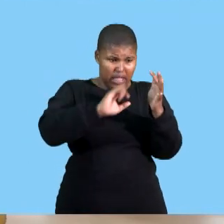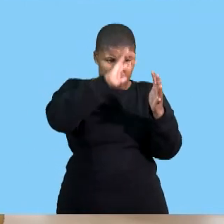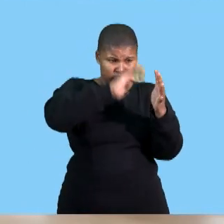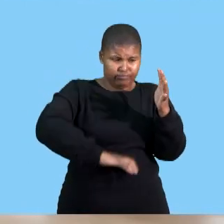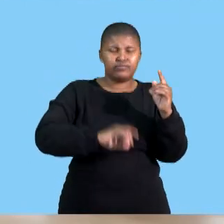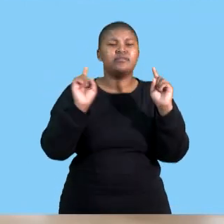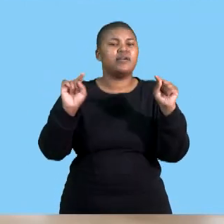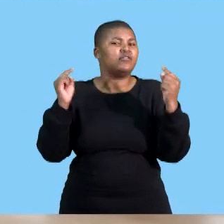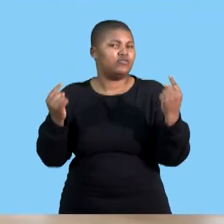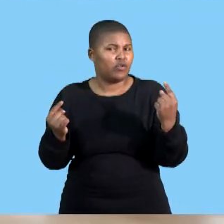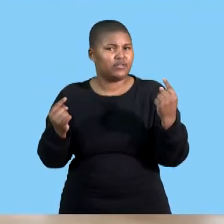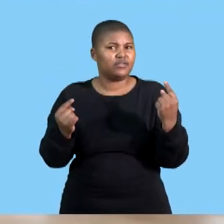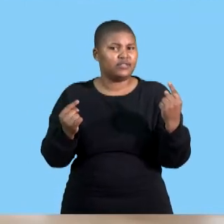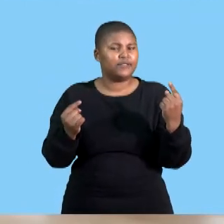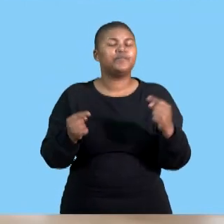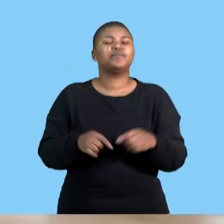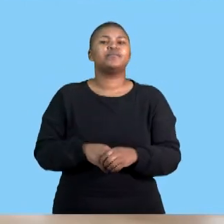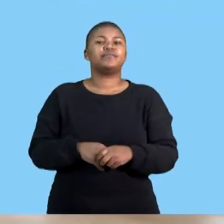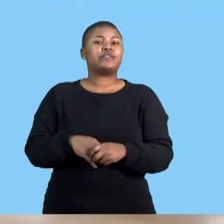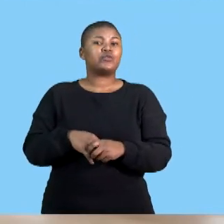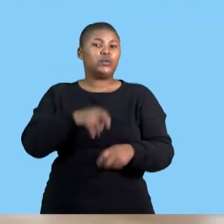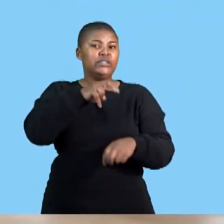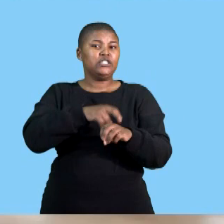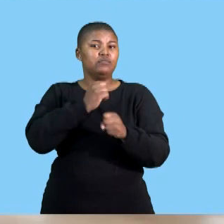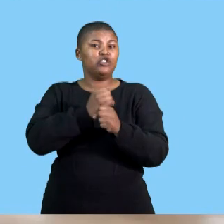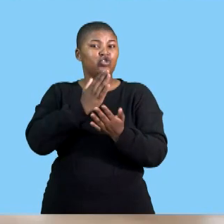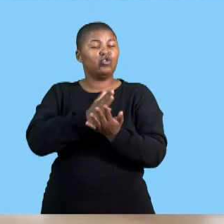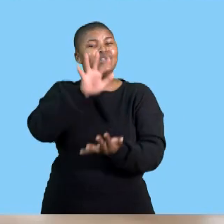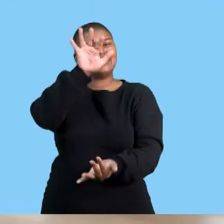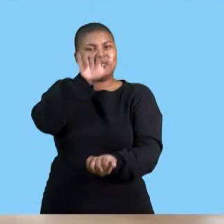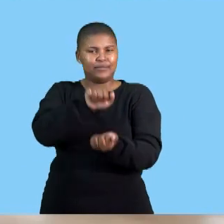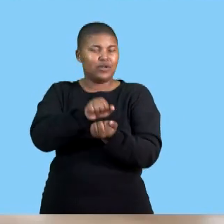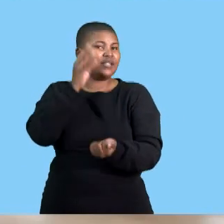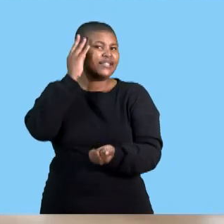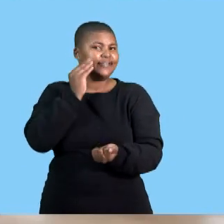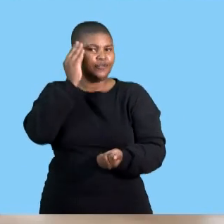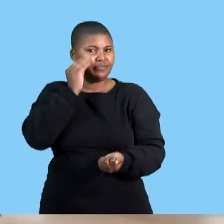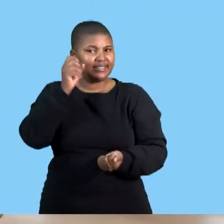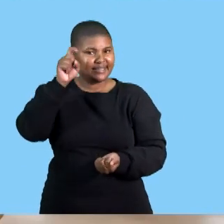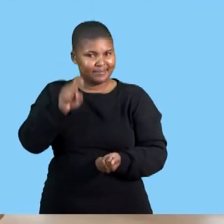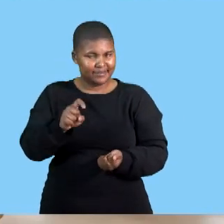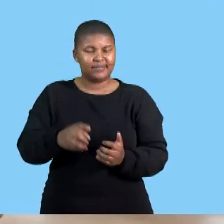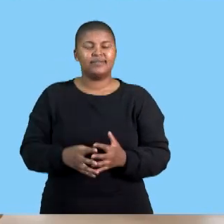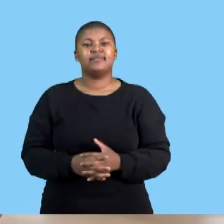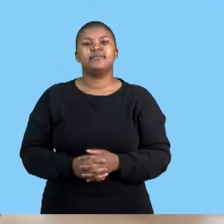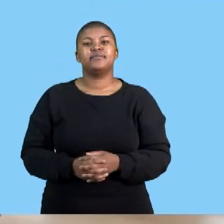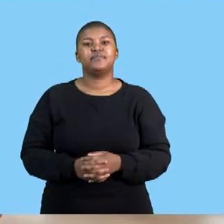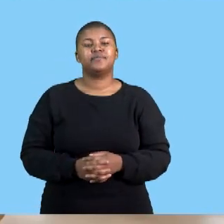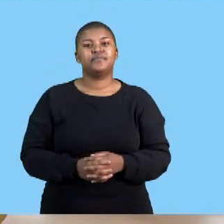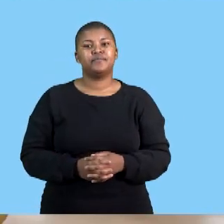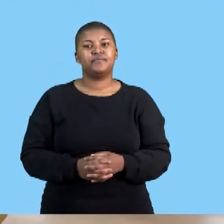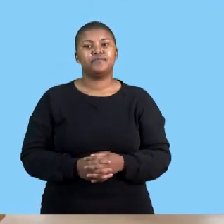that particular plastic sheet, which we call the transparency. You need to summarize information that you will write on